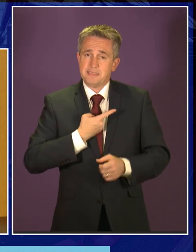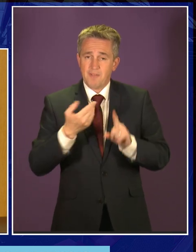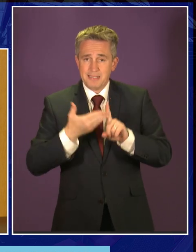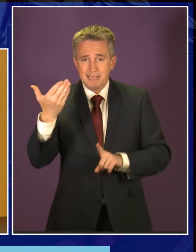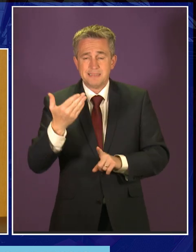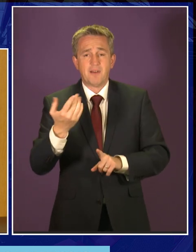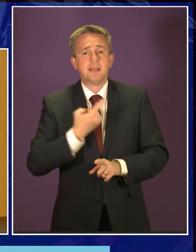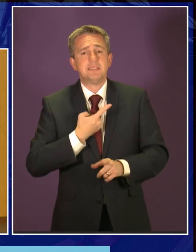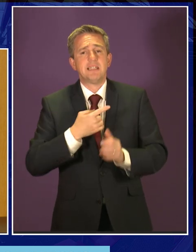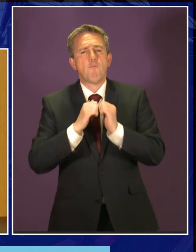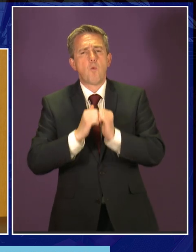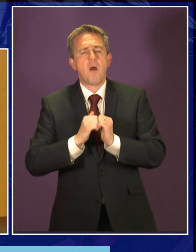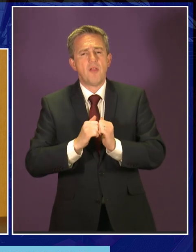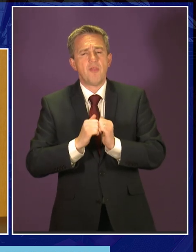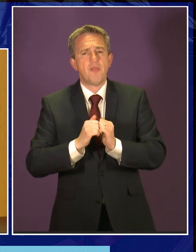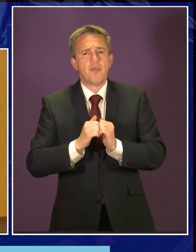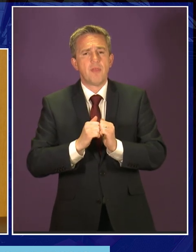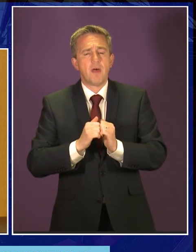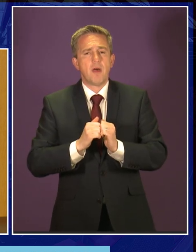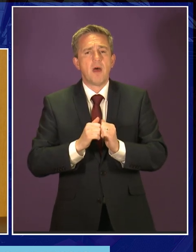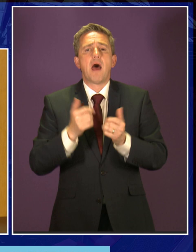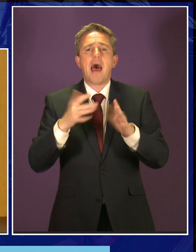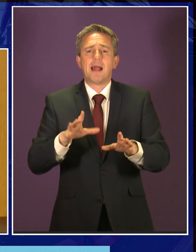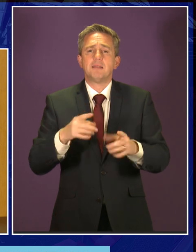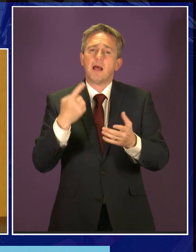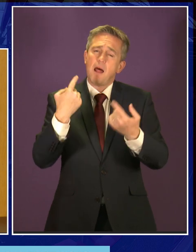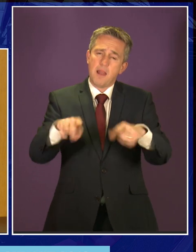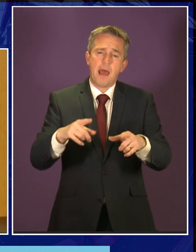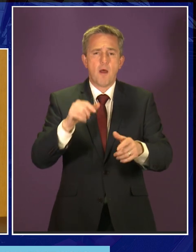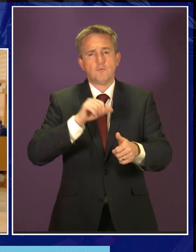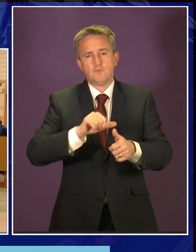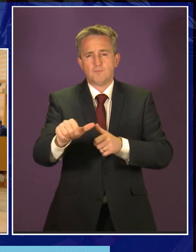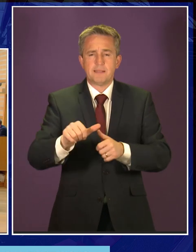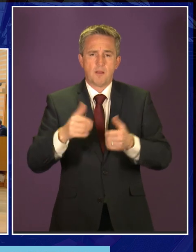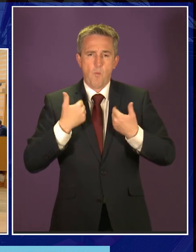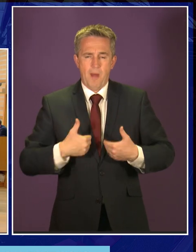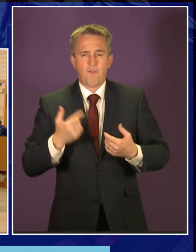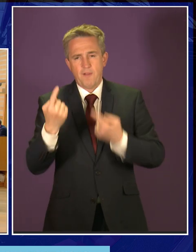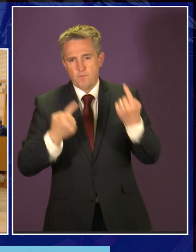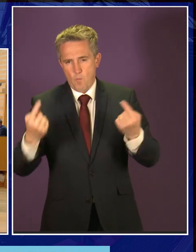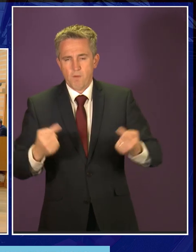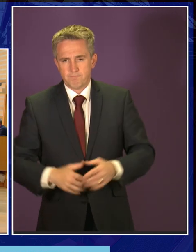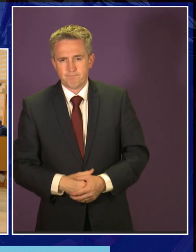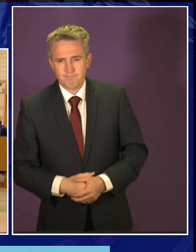and self-worth. And surely this is the true life of wealth. Thank you.